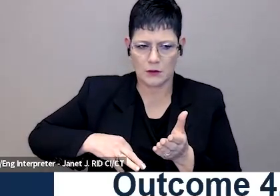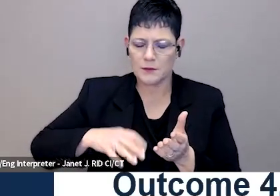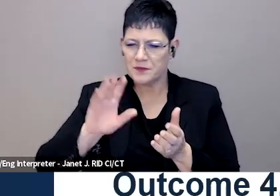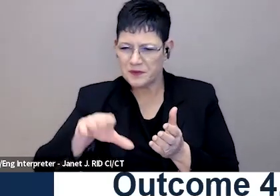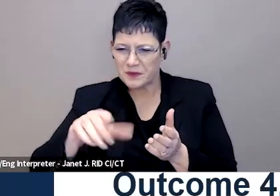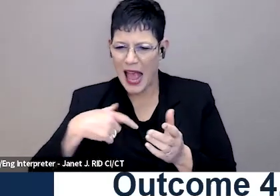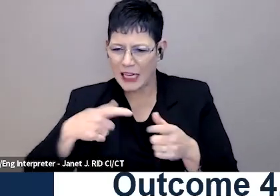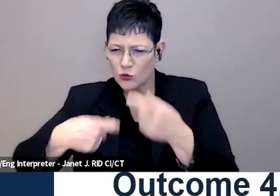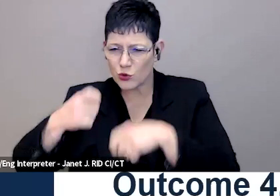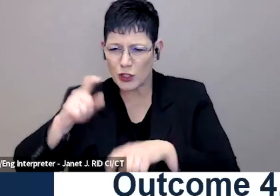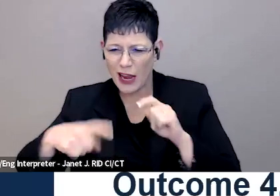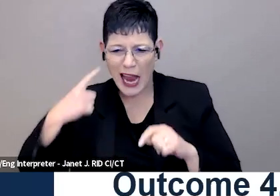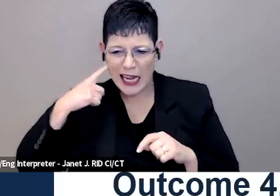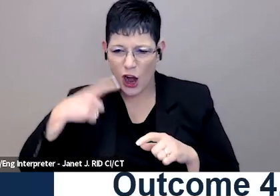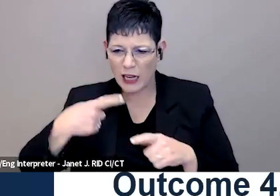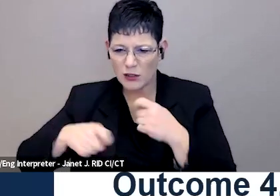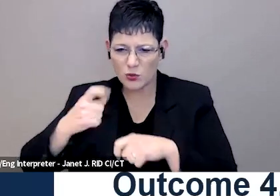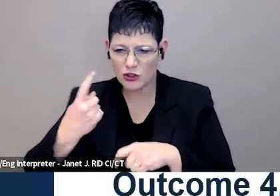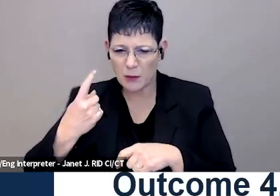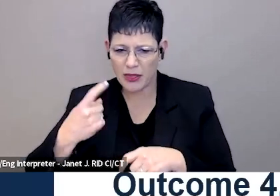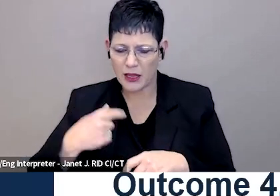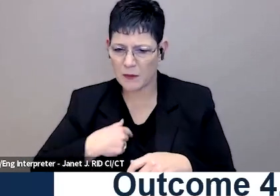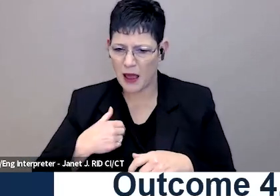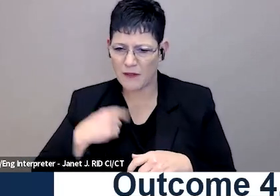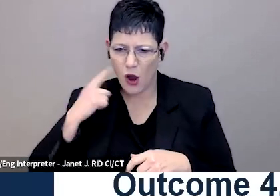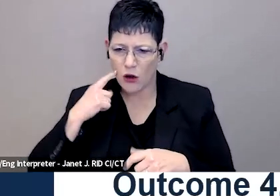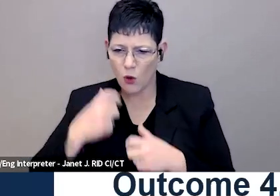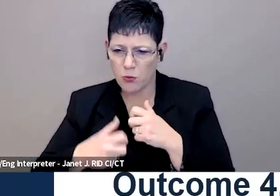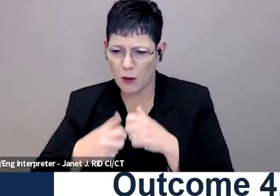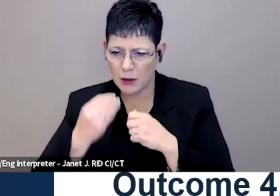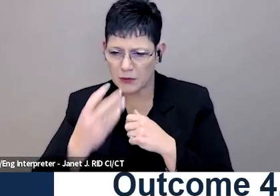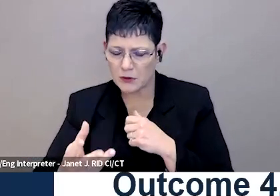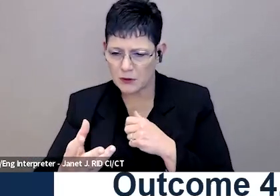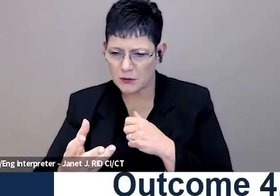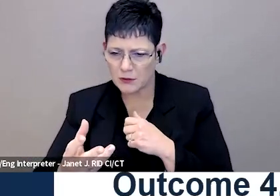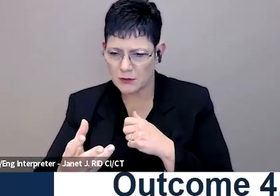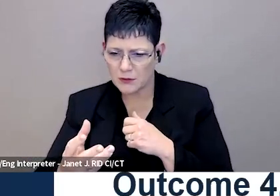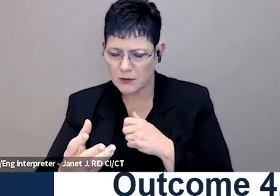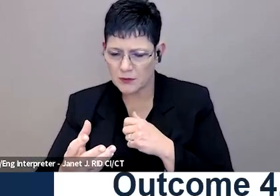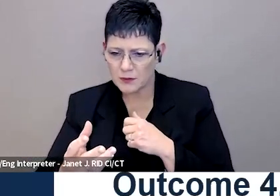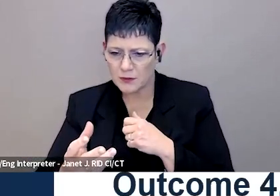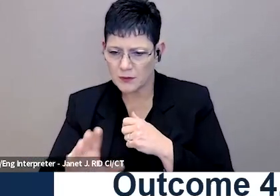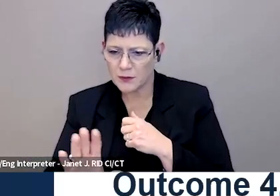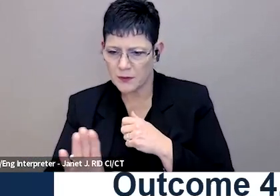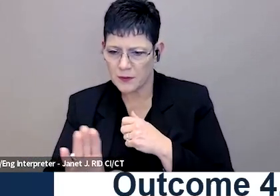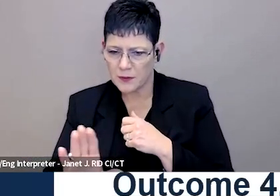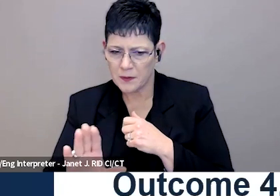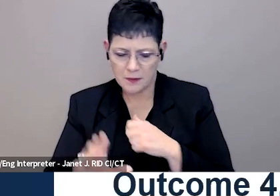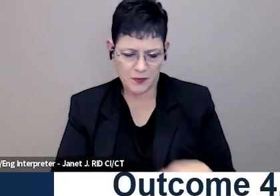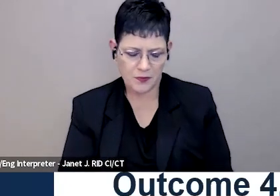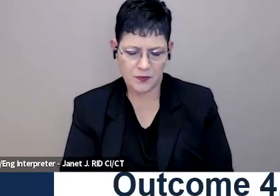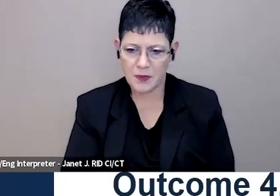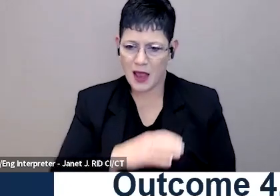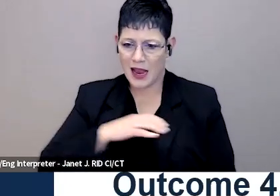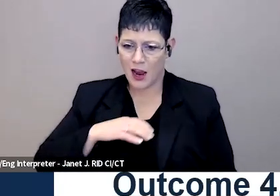Act, which those of you who are in DC may be seeing some ads around that this week or so.